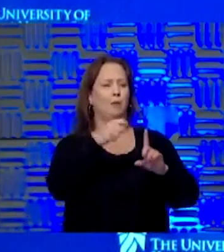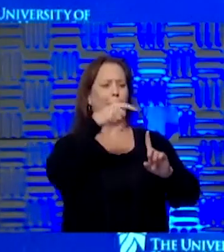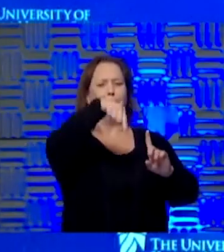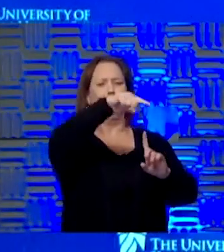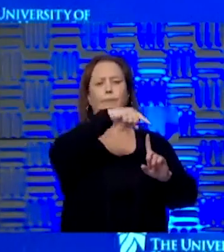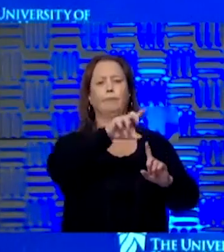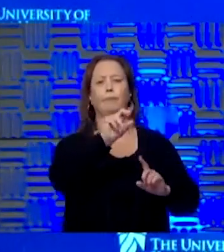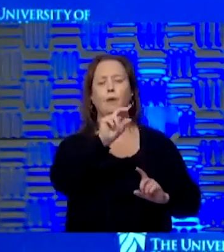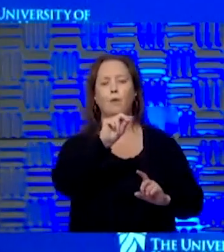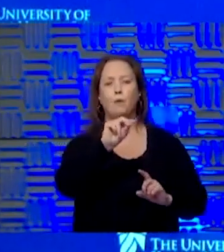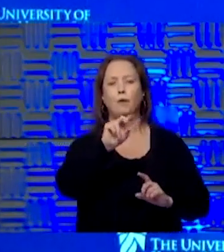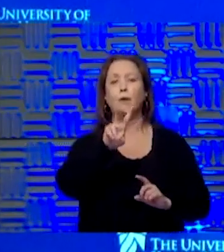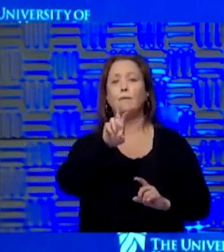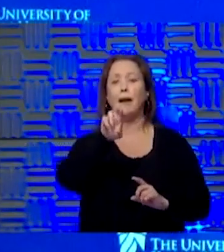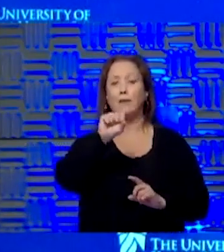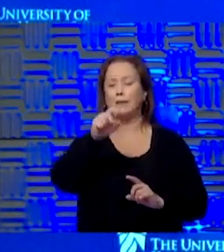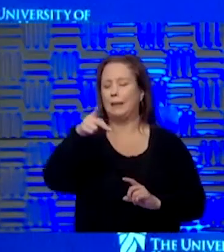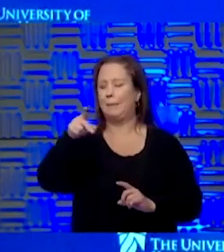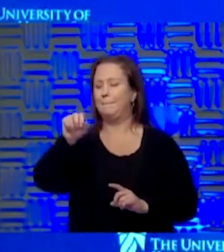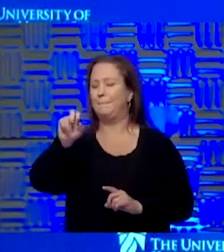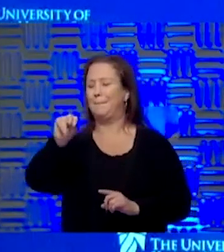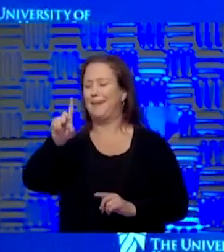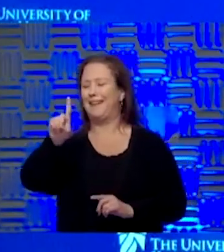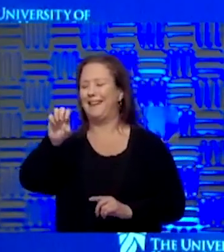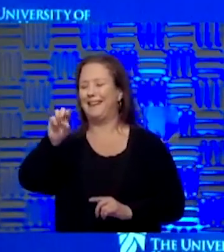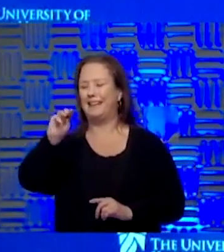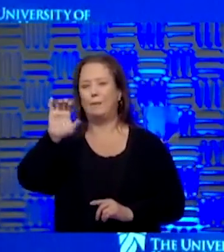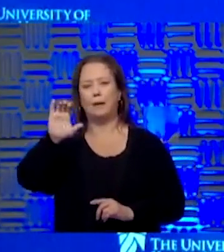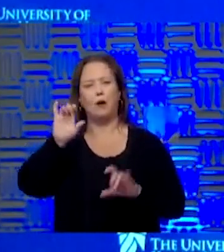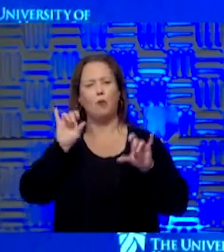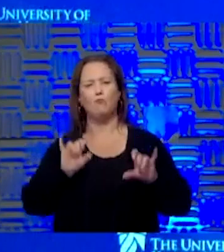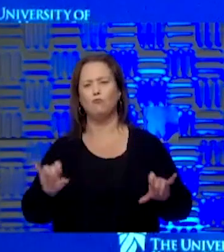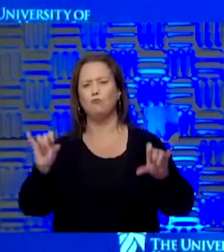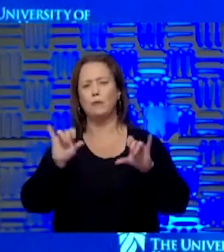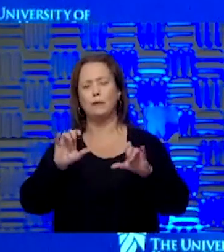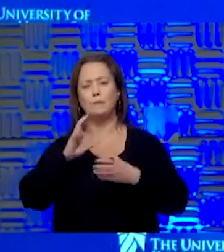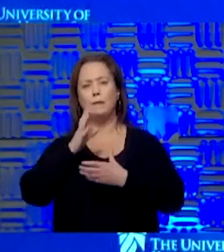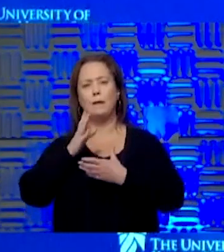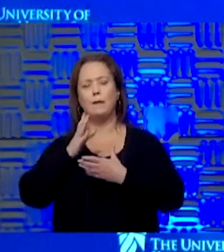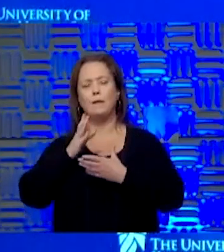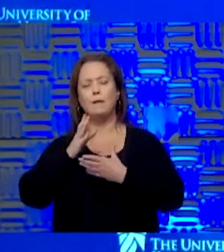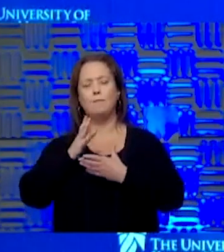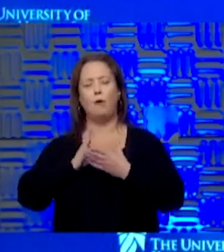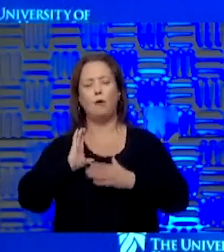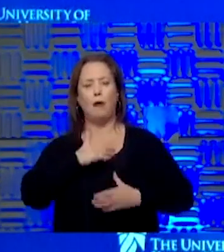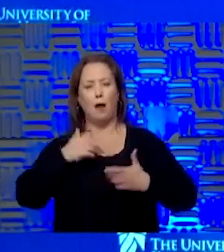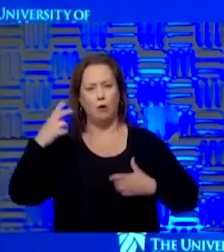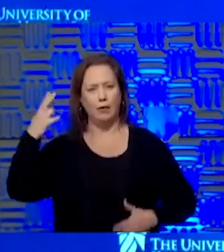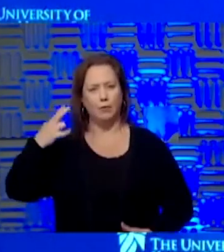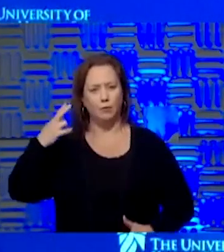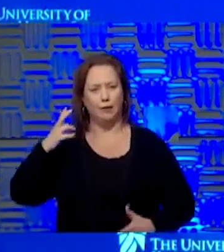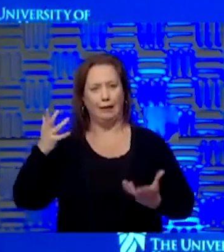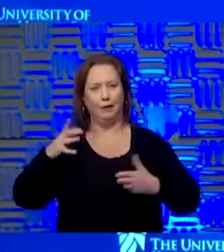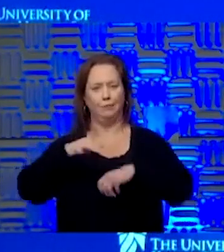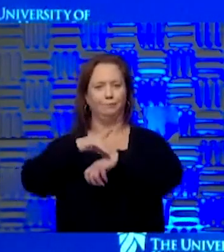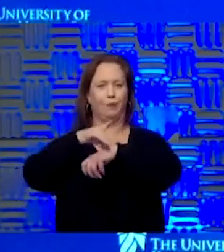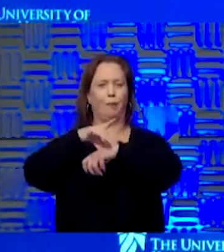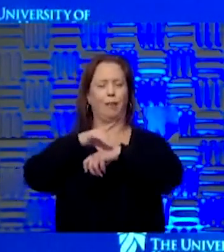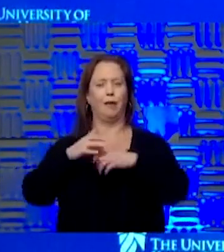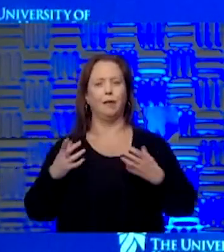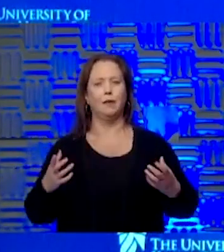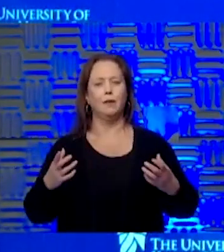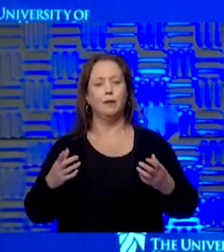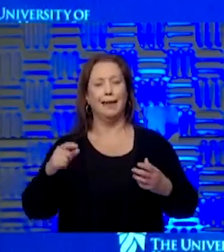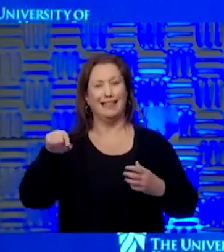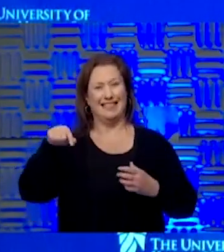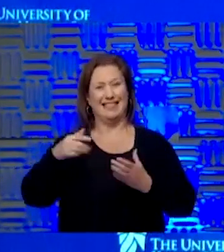No. Pandemics are a routine part of history on our planet. It's just that this